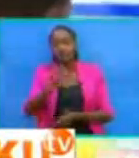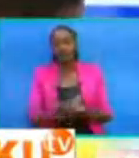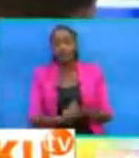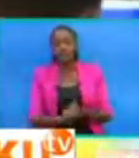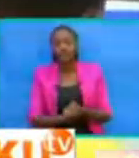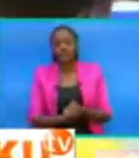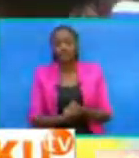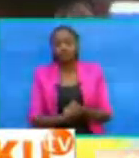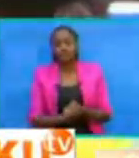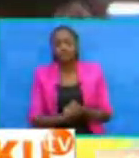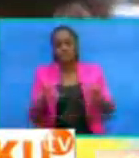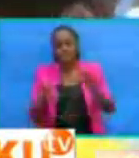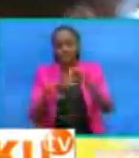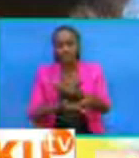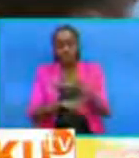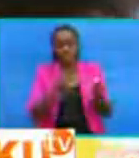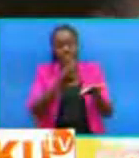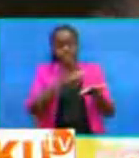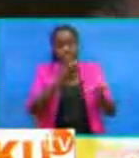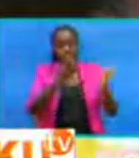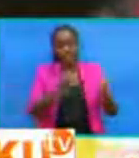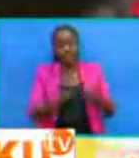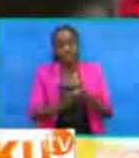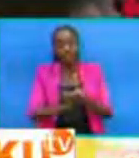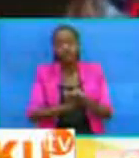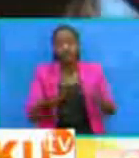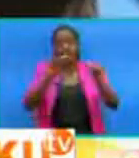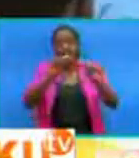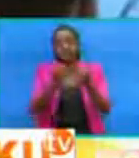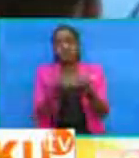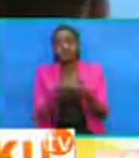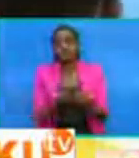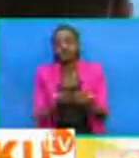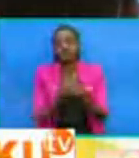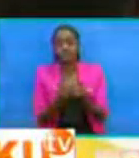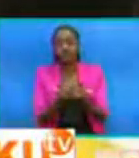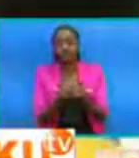Deputy Senior Secretary, Administration.